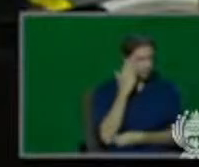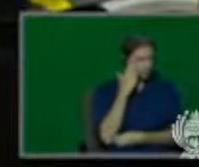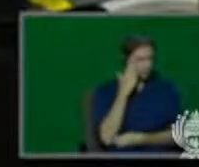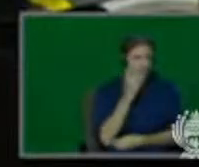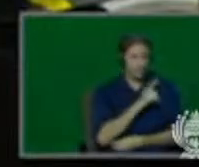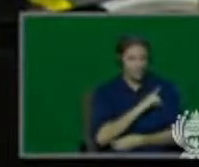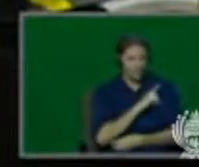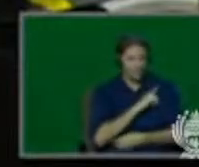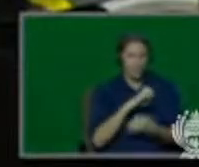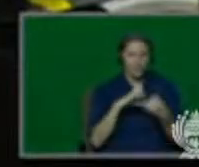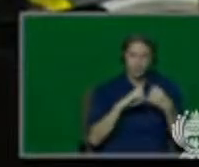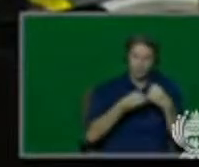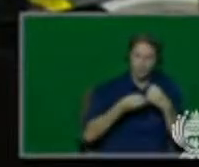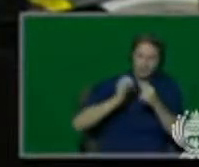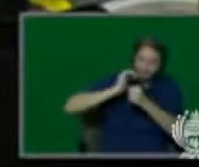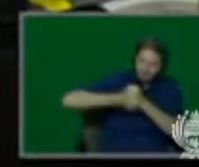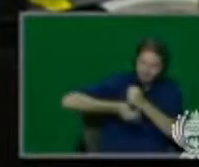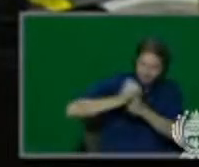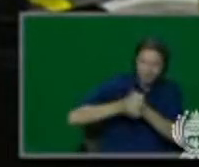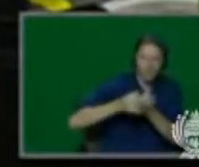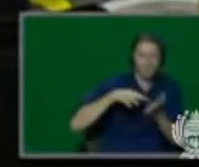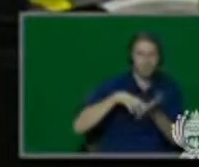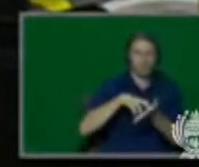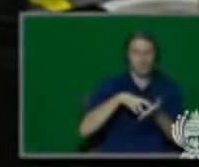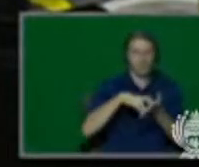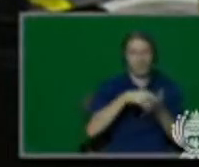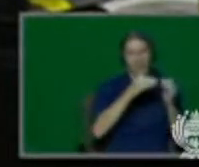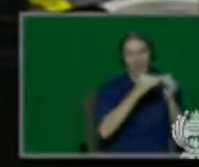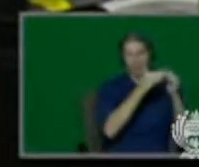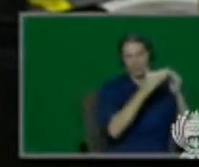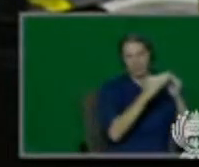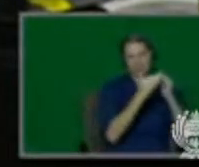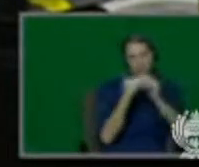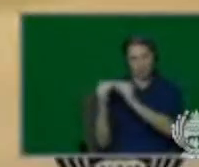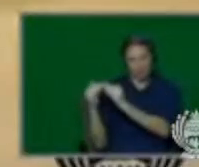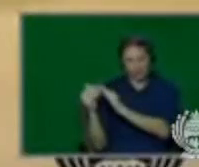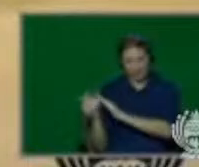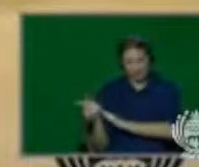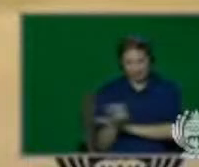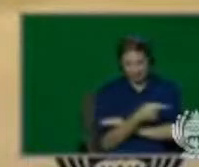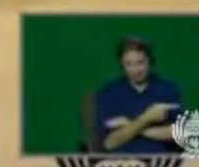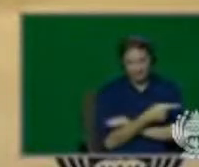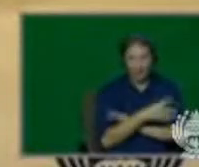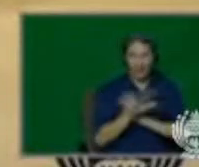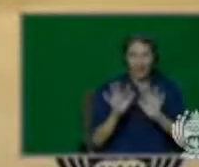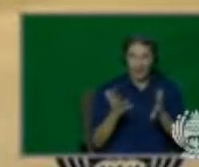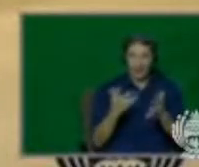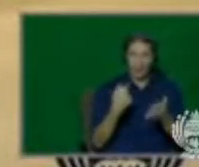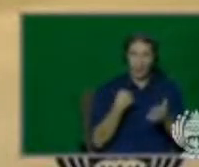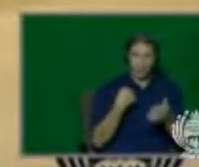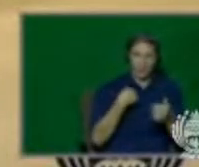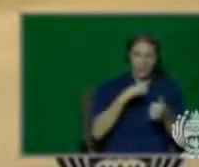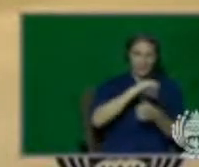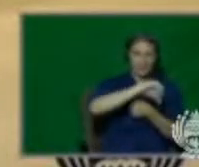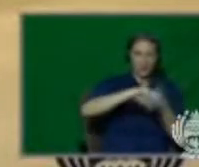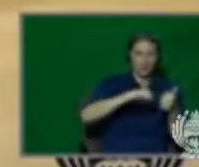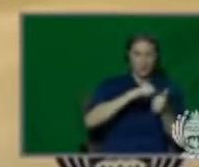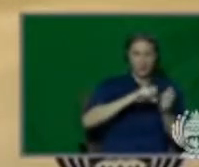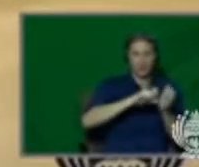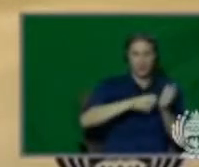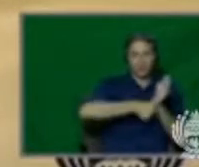to protect vulnerable households. This is done through providing social grant increases that are above